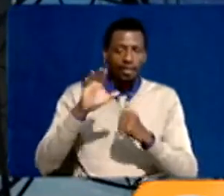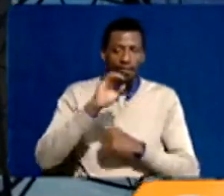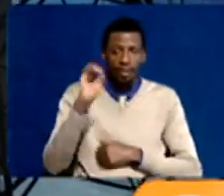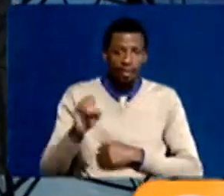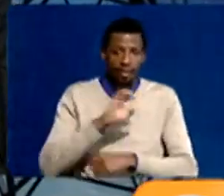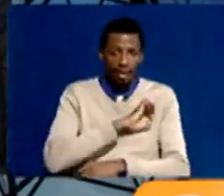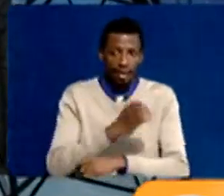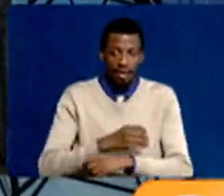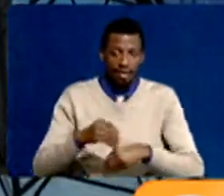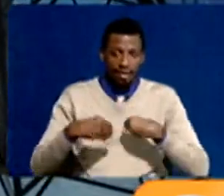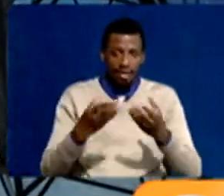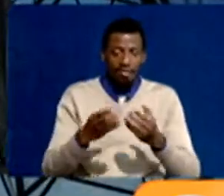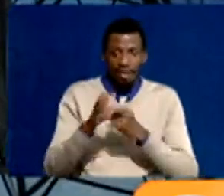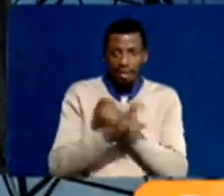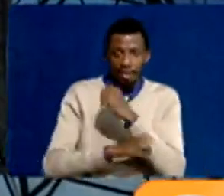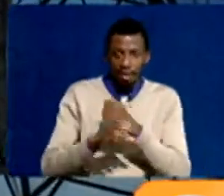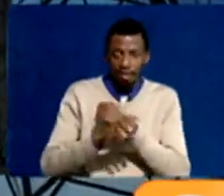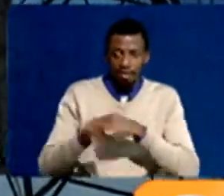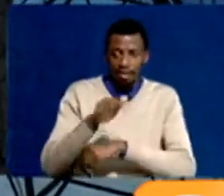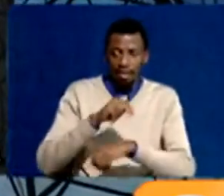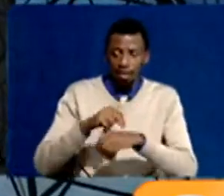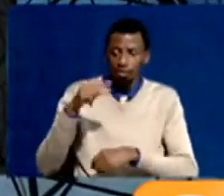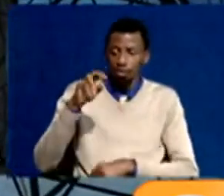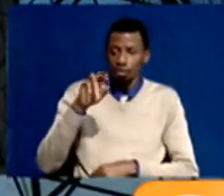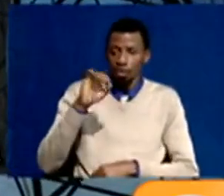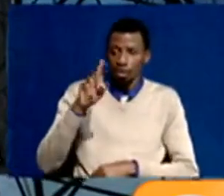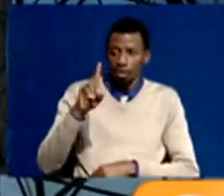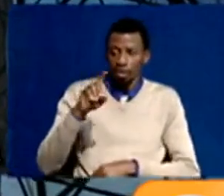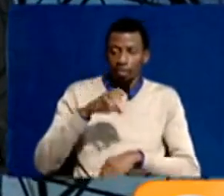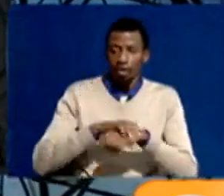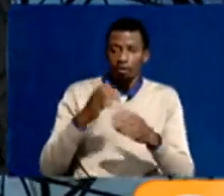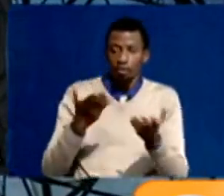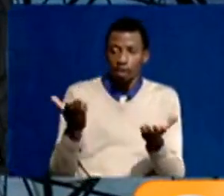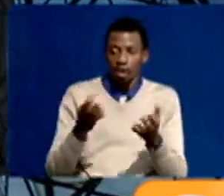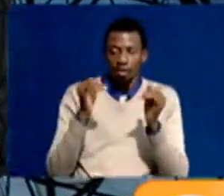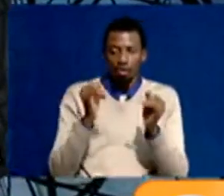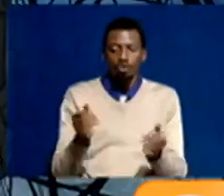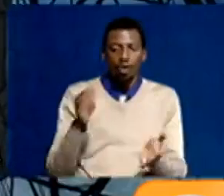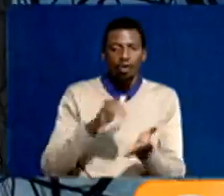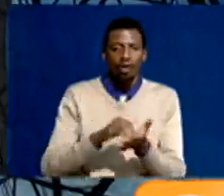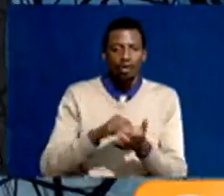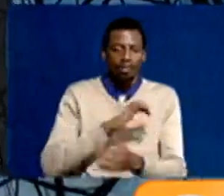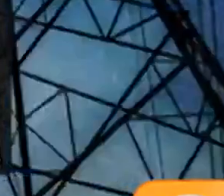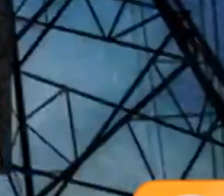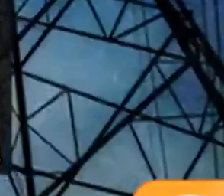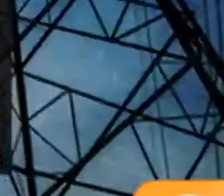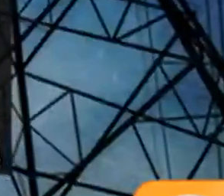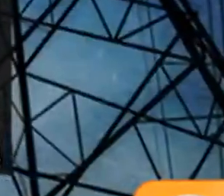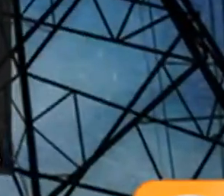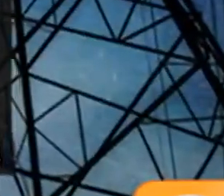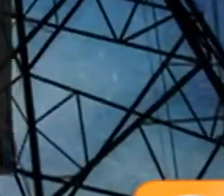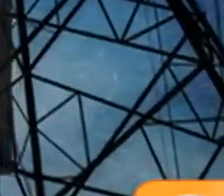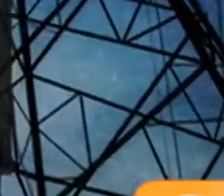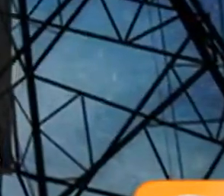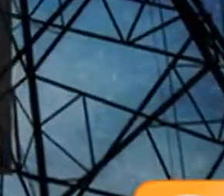to the country's national grid was obtained from renewable energy sources. Thermal plants accounted for